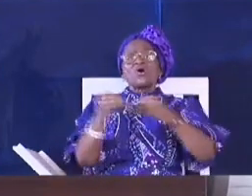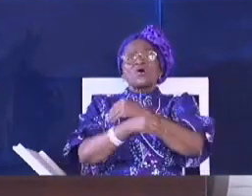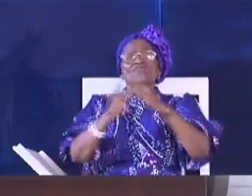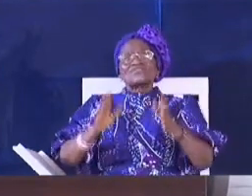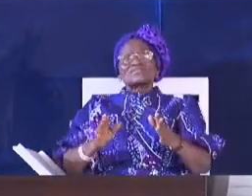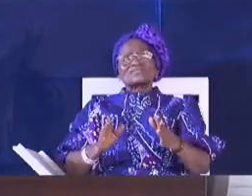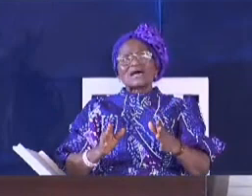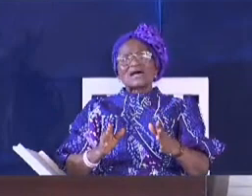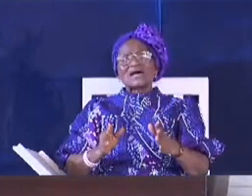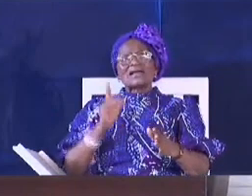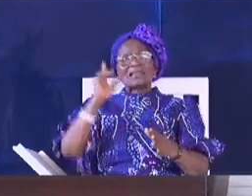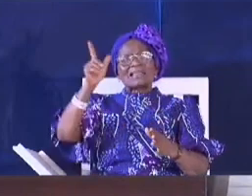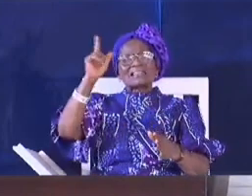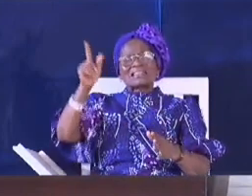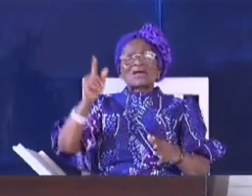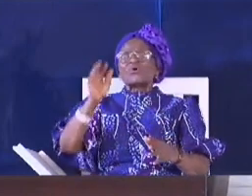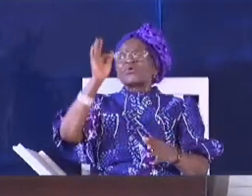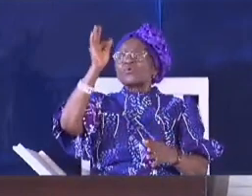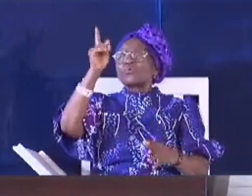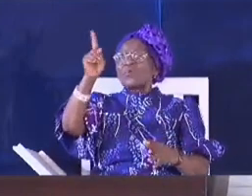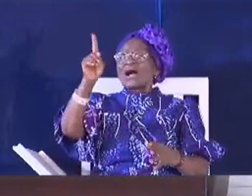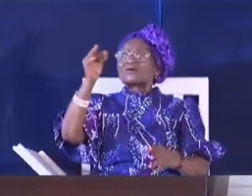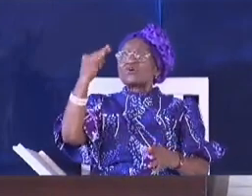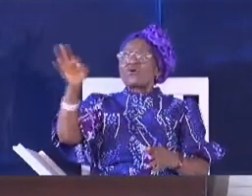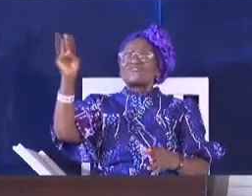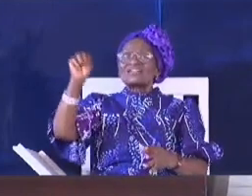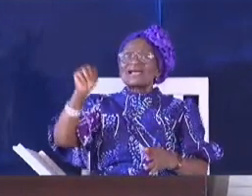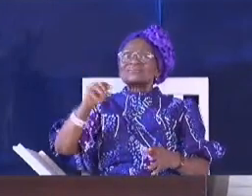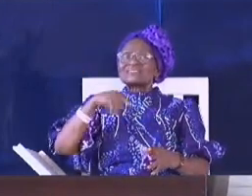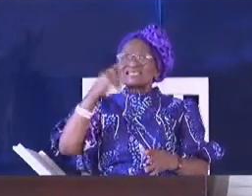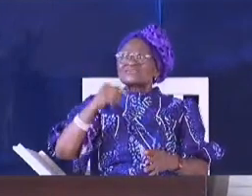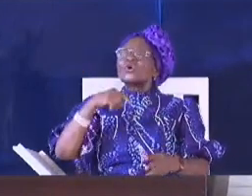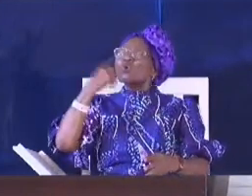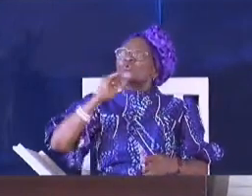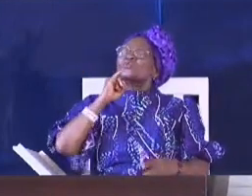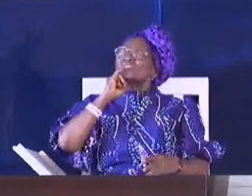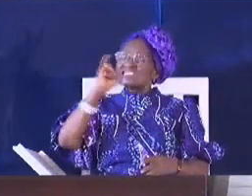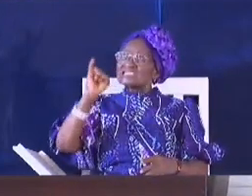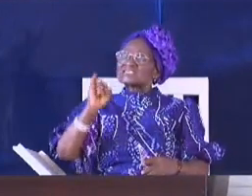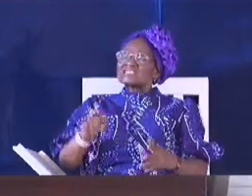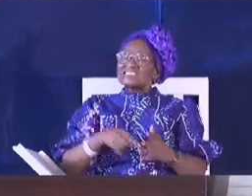said, one of them said, who is this your father anyway?